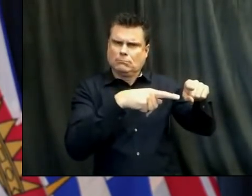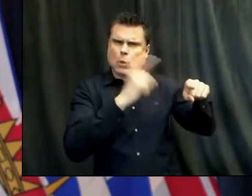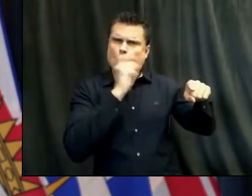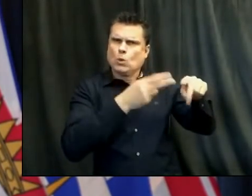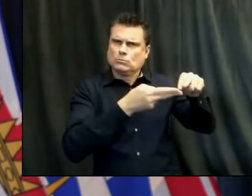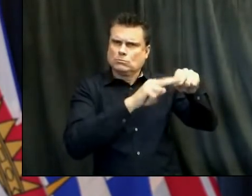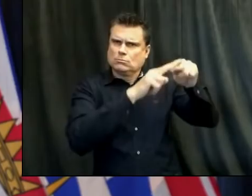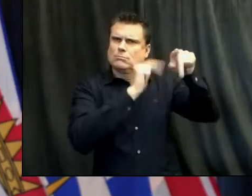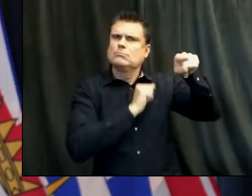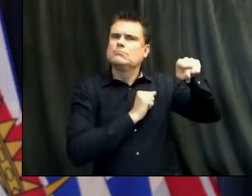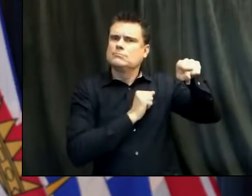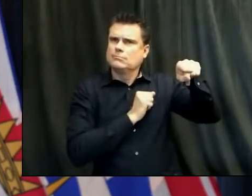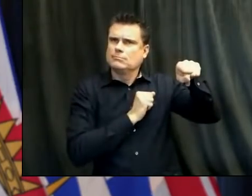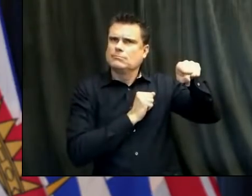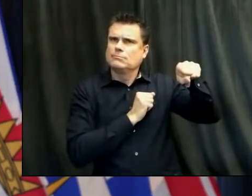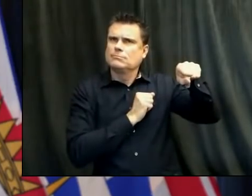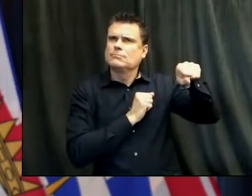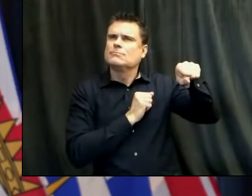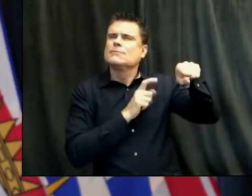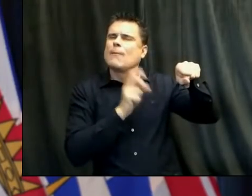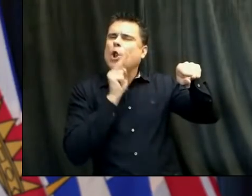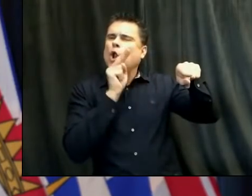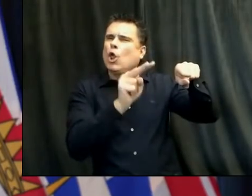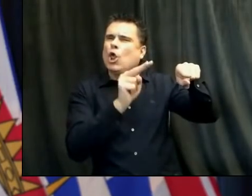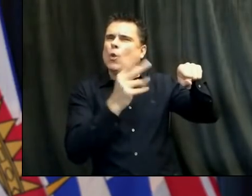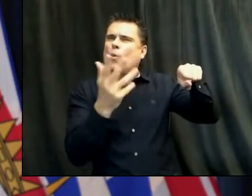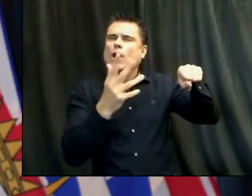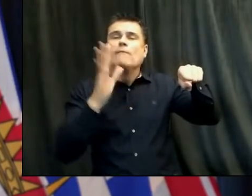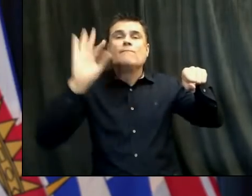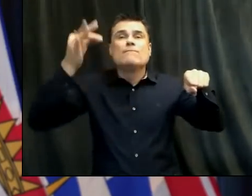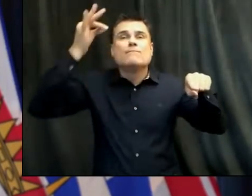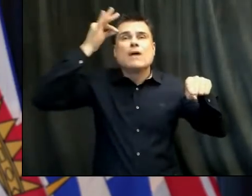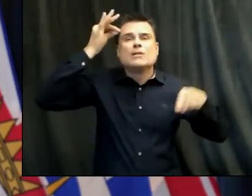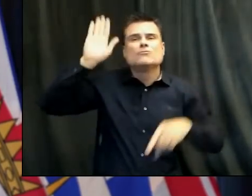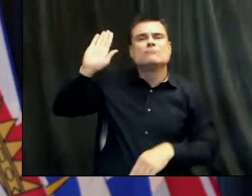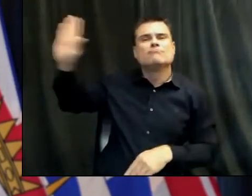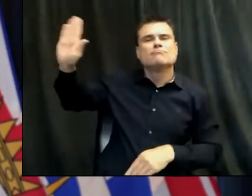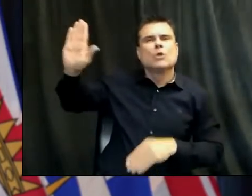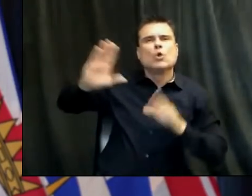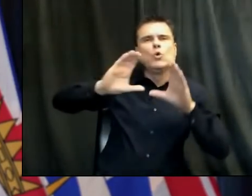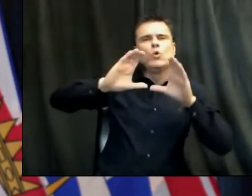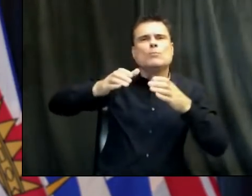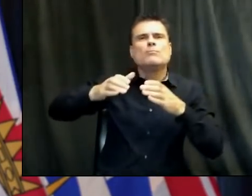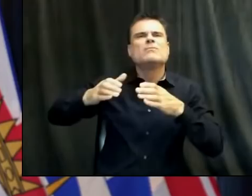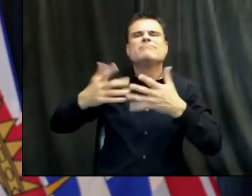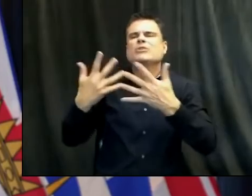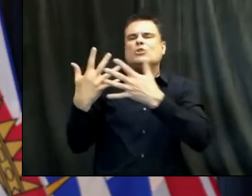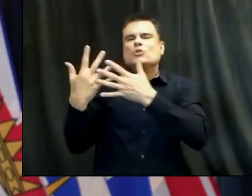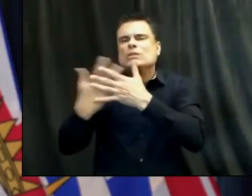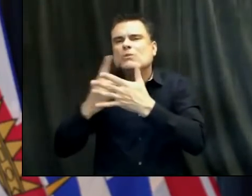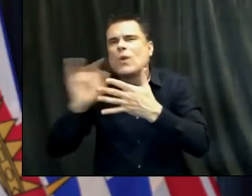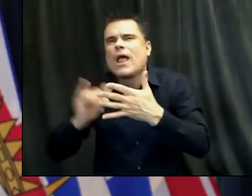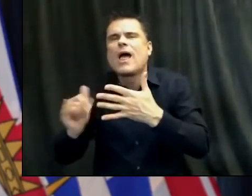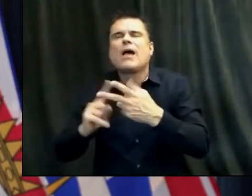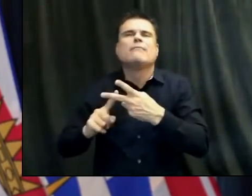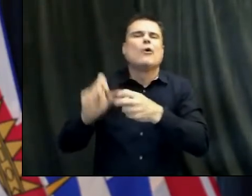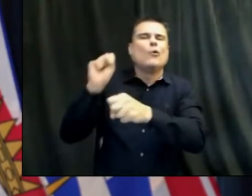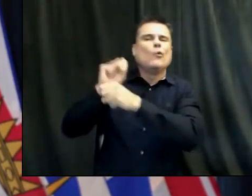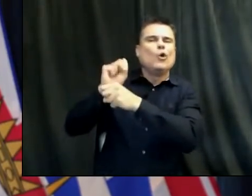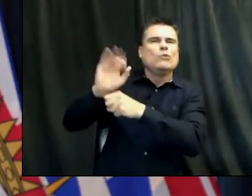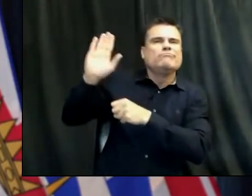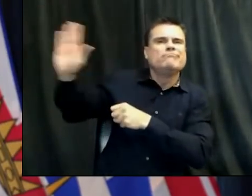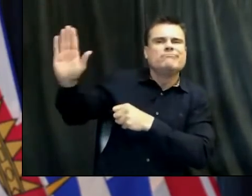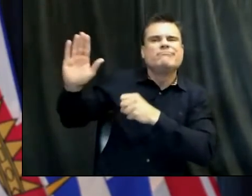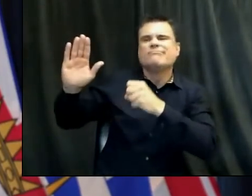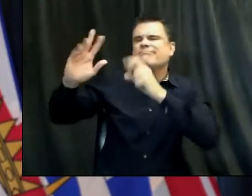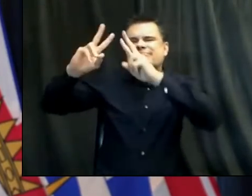the MSP and the non-MSP. So we have been looking at those, and it's not just the film industry. That's one part of it. That's a